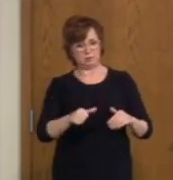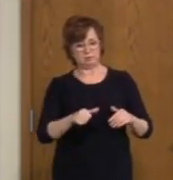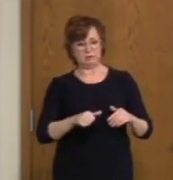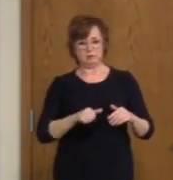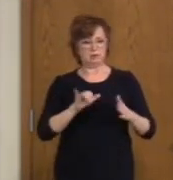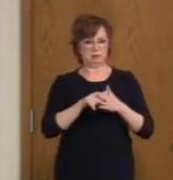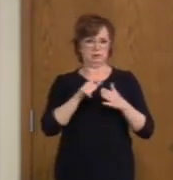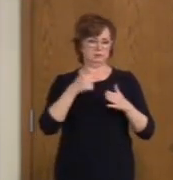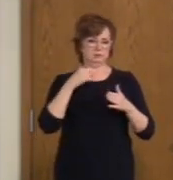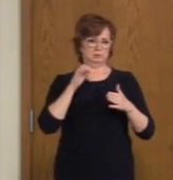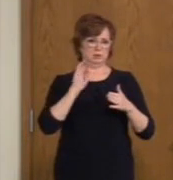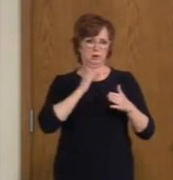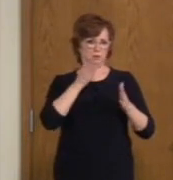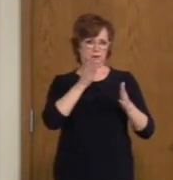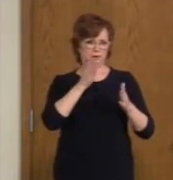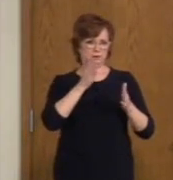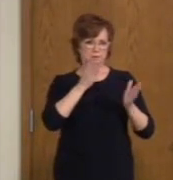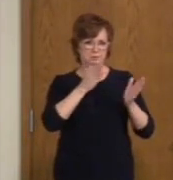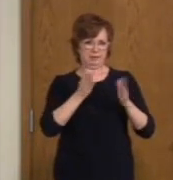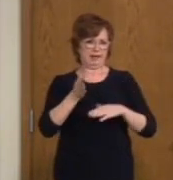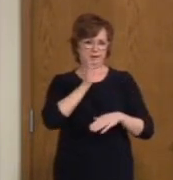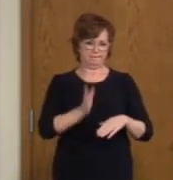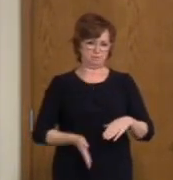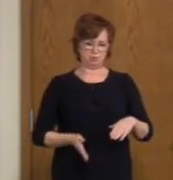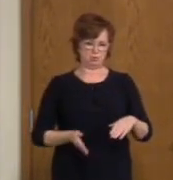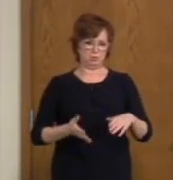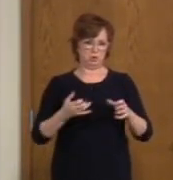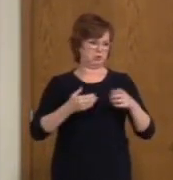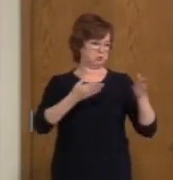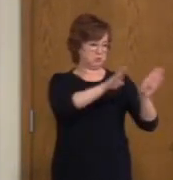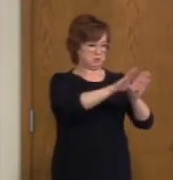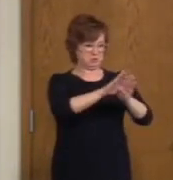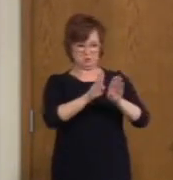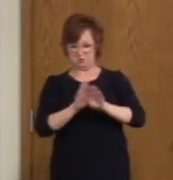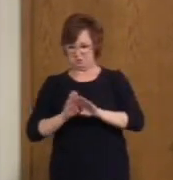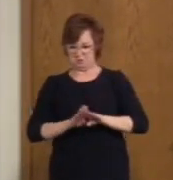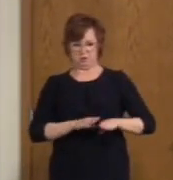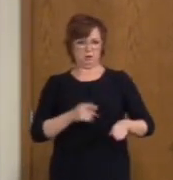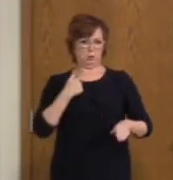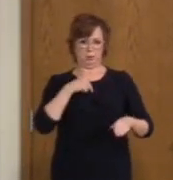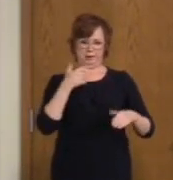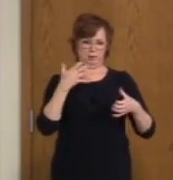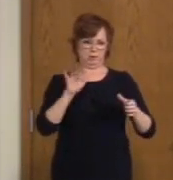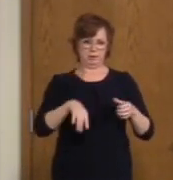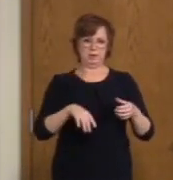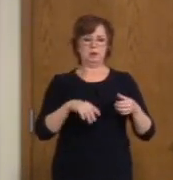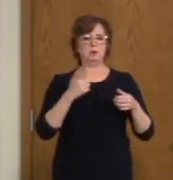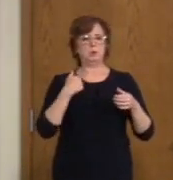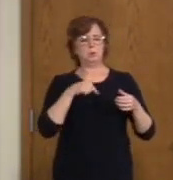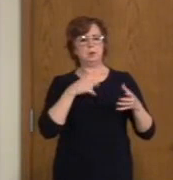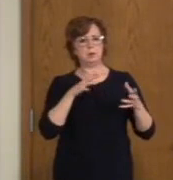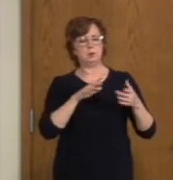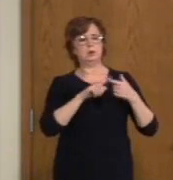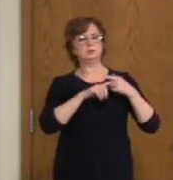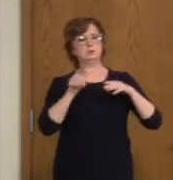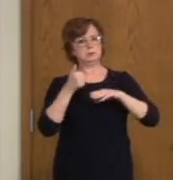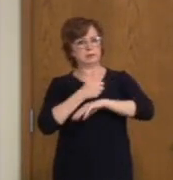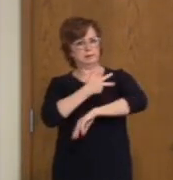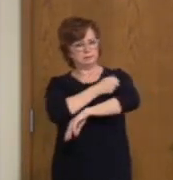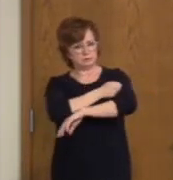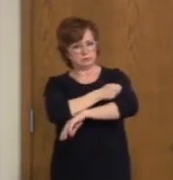so. What we want to do is manage the infection rate of COVID. We have taken taken every step that has been